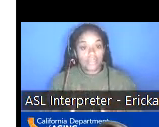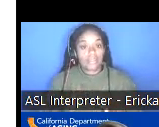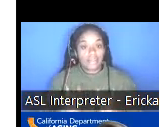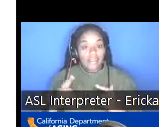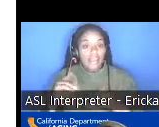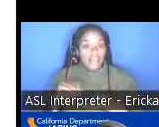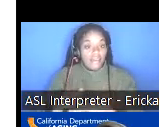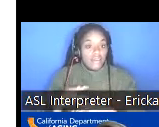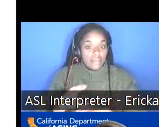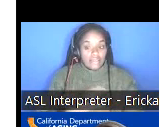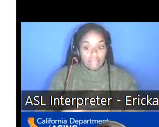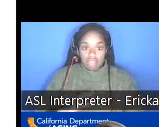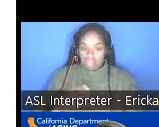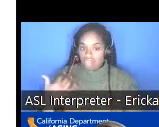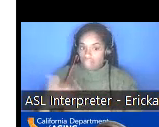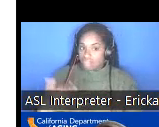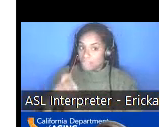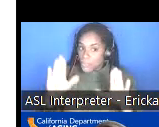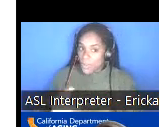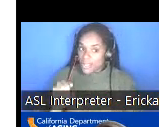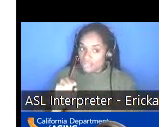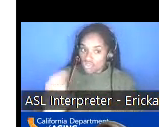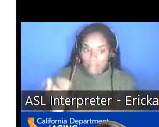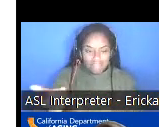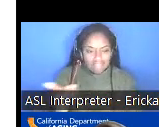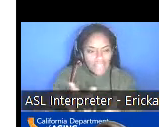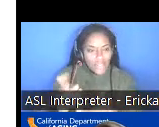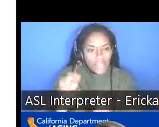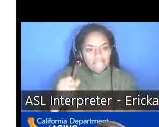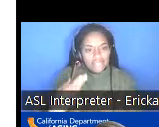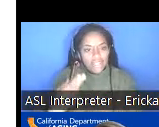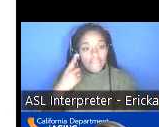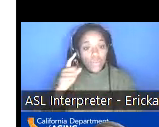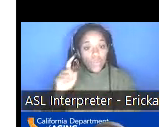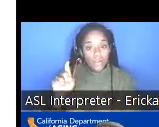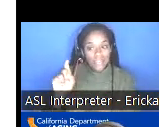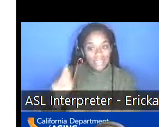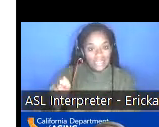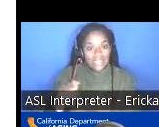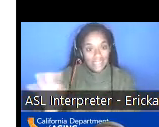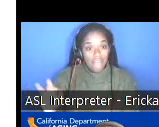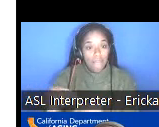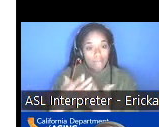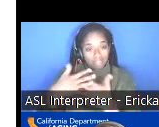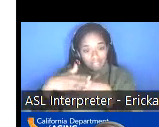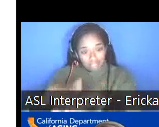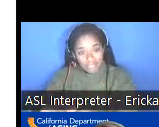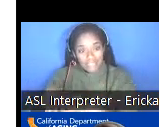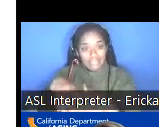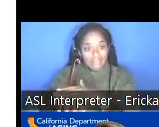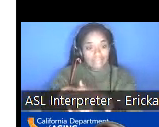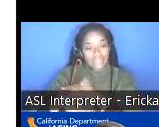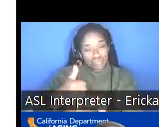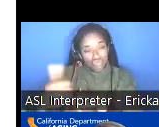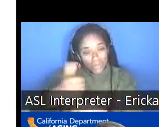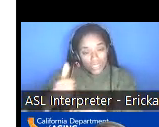has done a tremendous job engaging stakeholders on the need for more integrated, accessible transportation models. There's